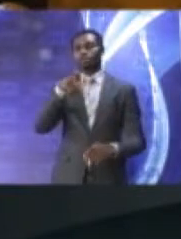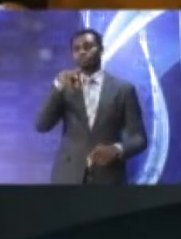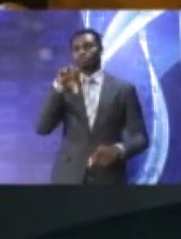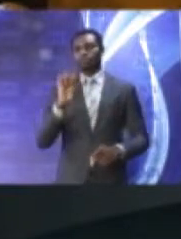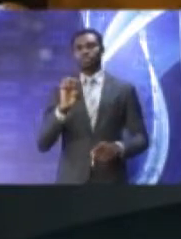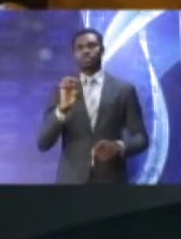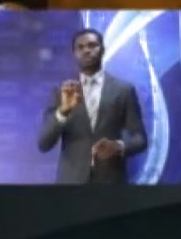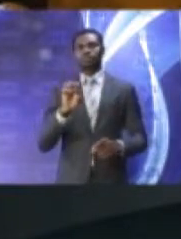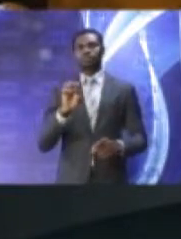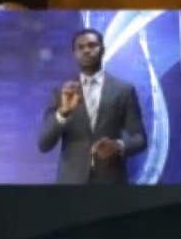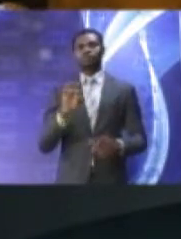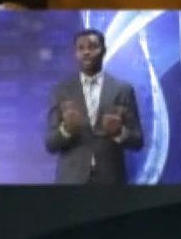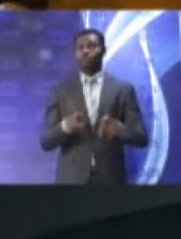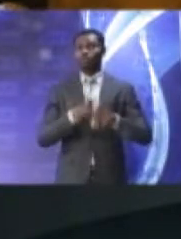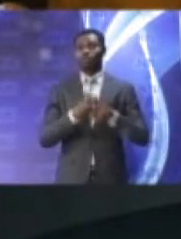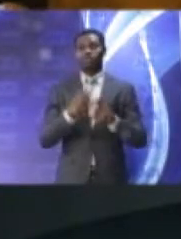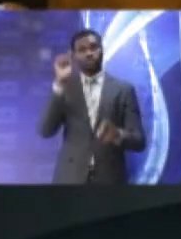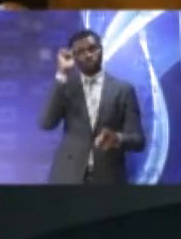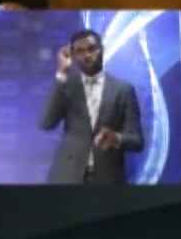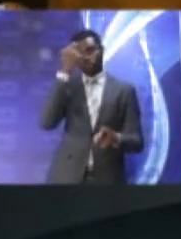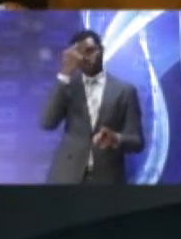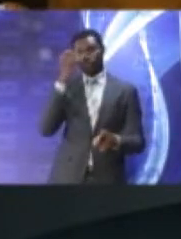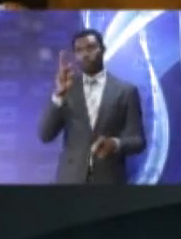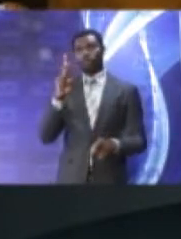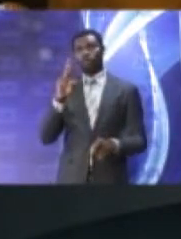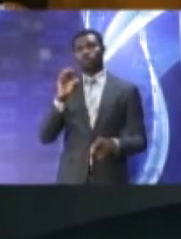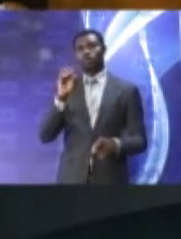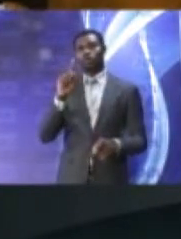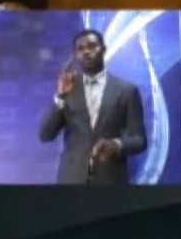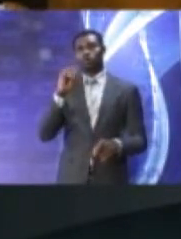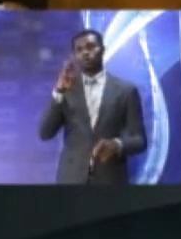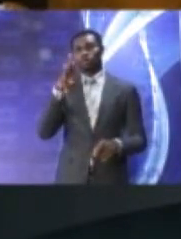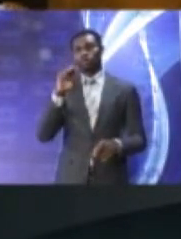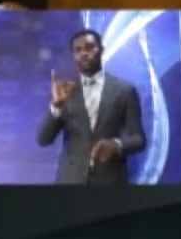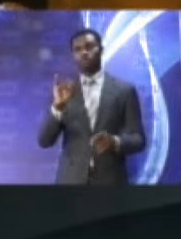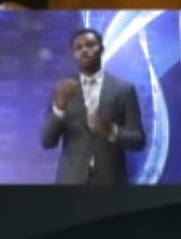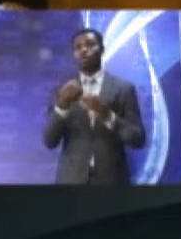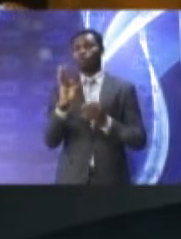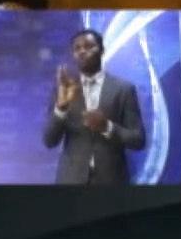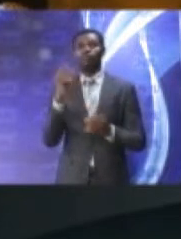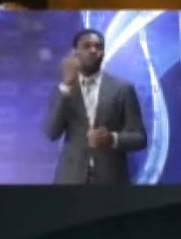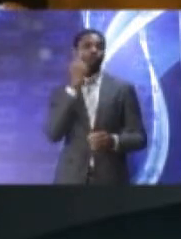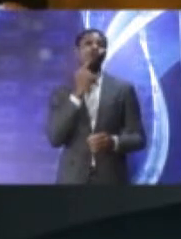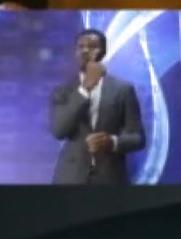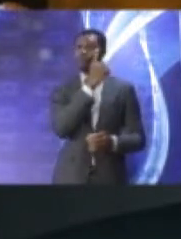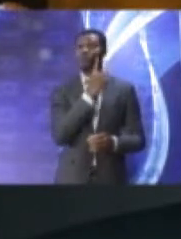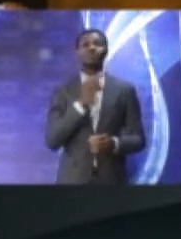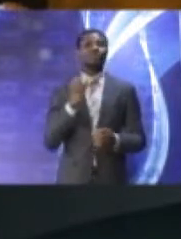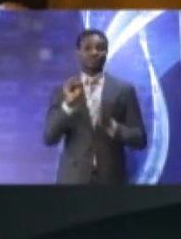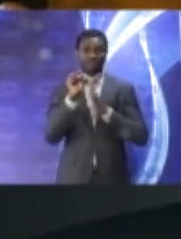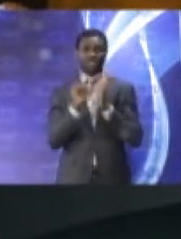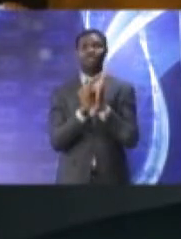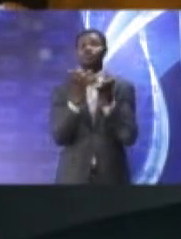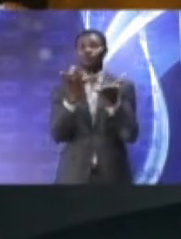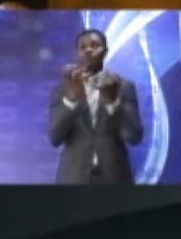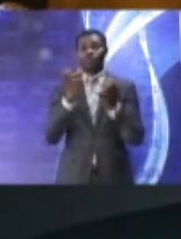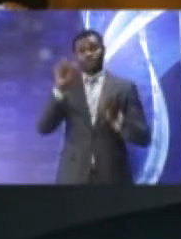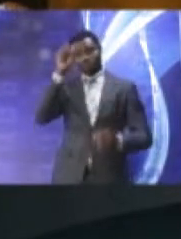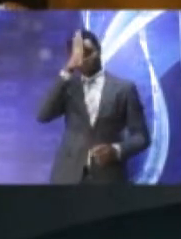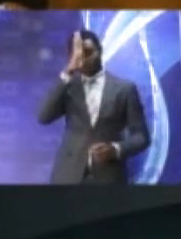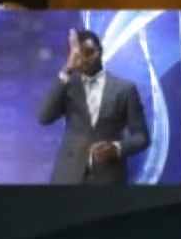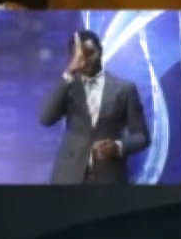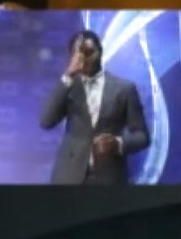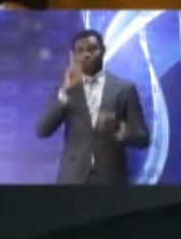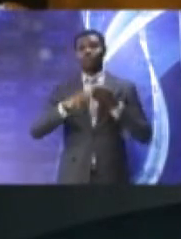in the meantime, Governor Rotimi Akeredolu of Ondo State is seeking the blessings of President Muhammadu Buhari as